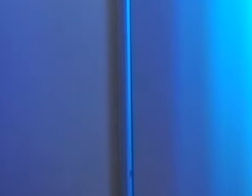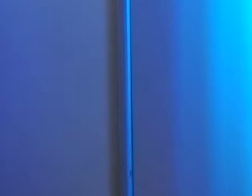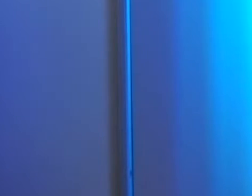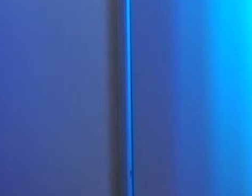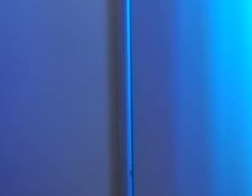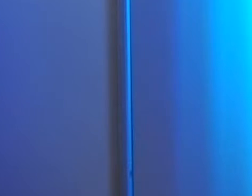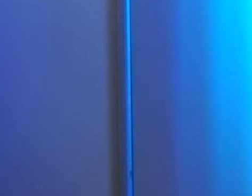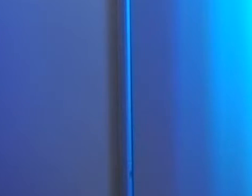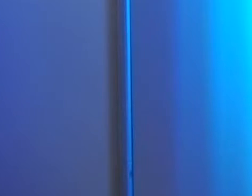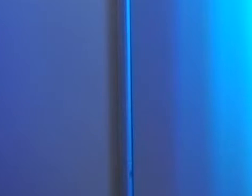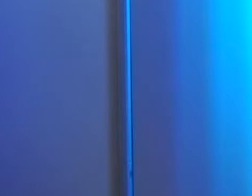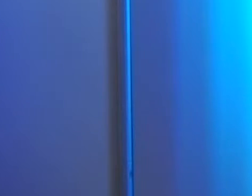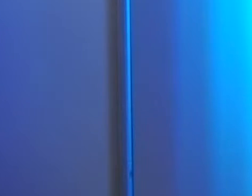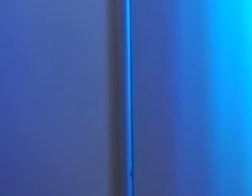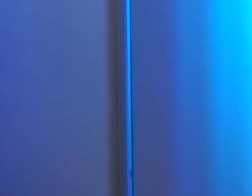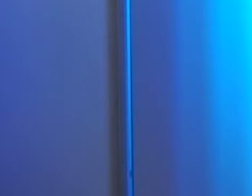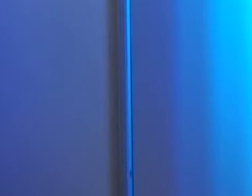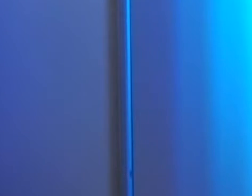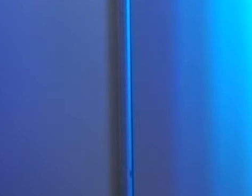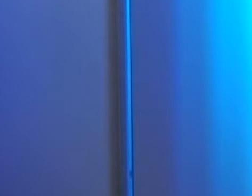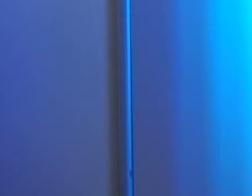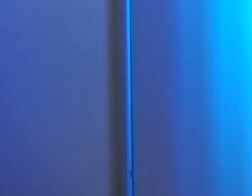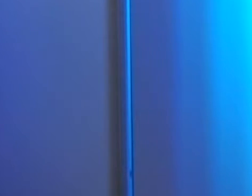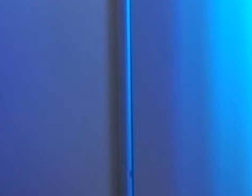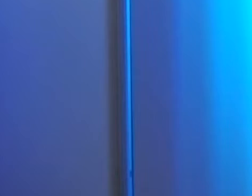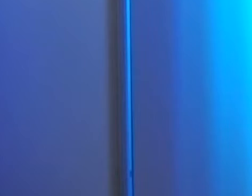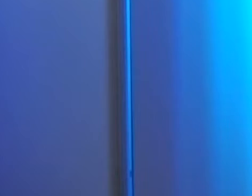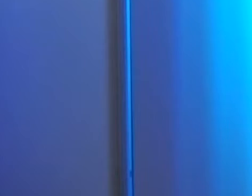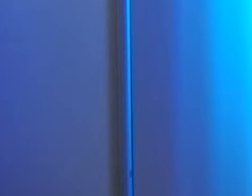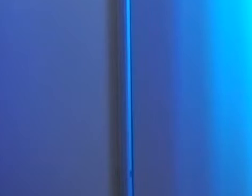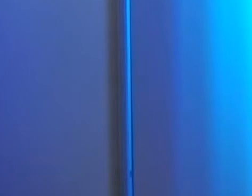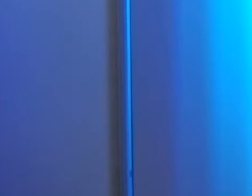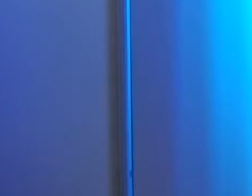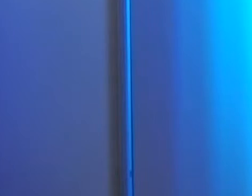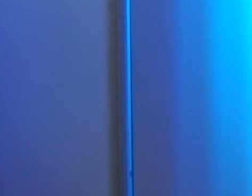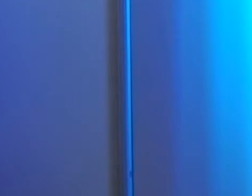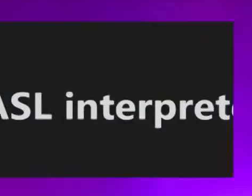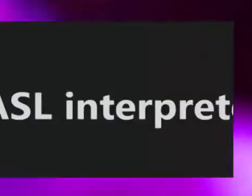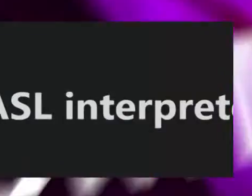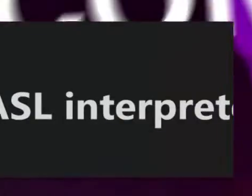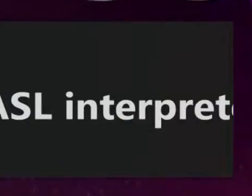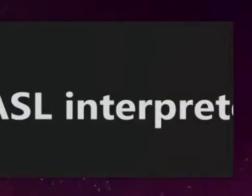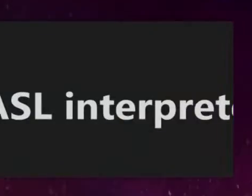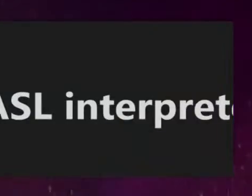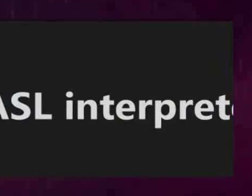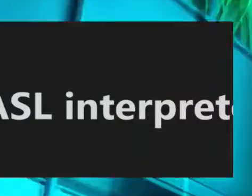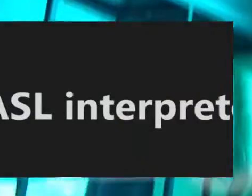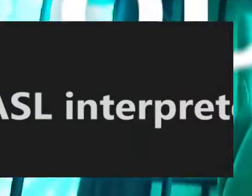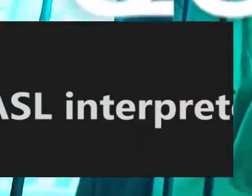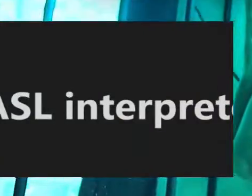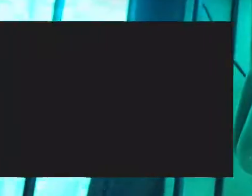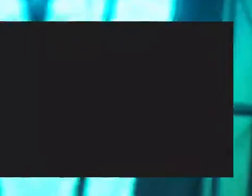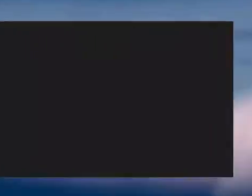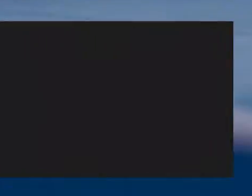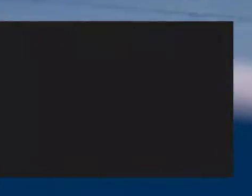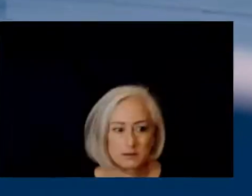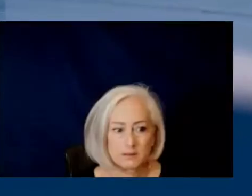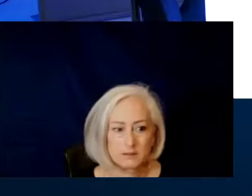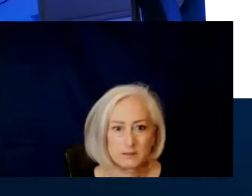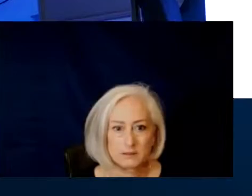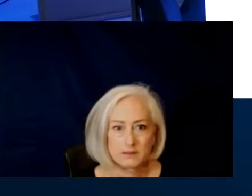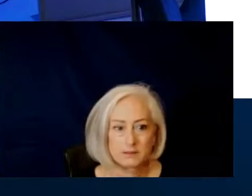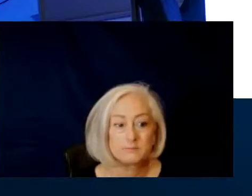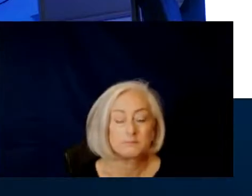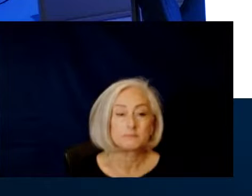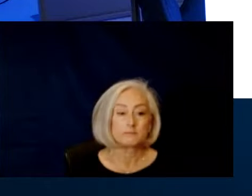for the populations that we're talking about here. And that's proving to be very effective. Also having a lot of input. We have local health equity action teams that